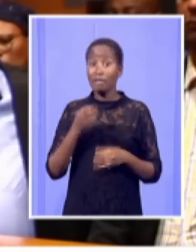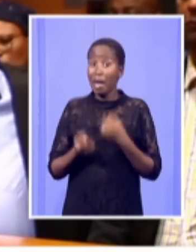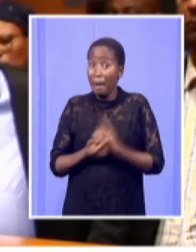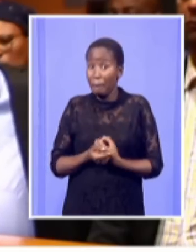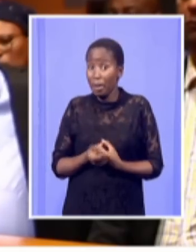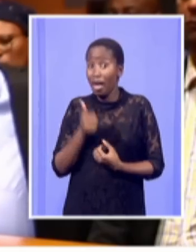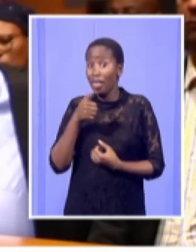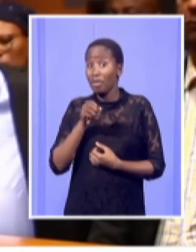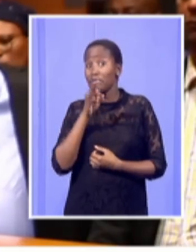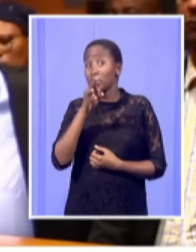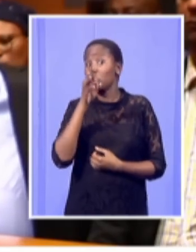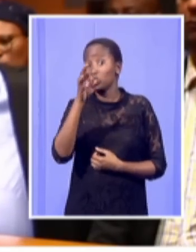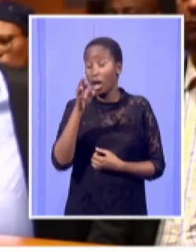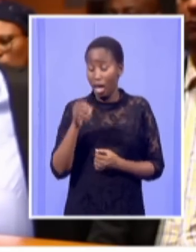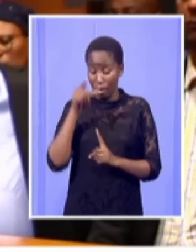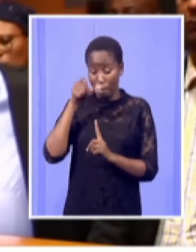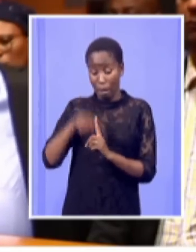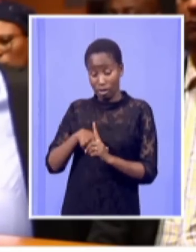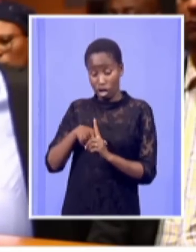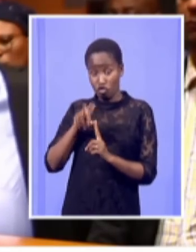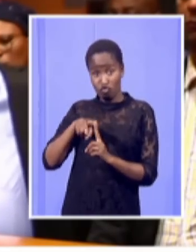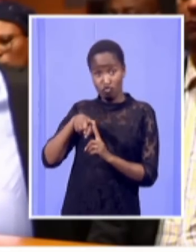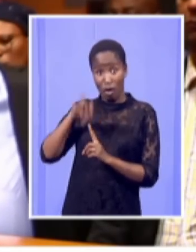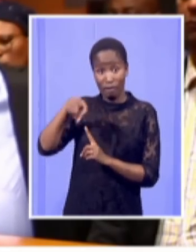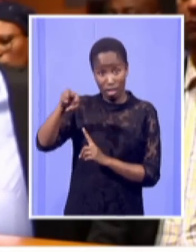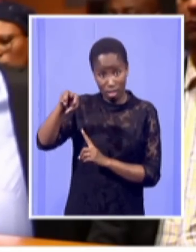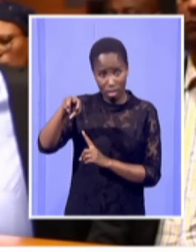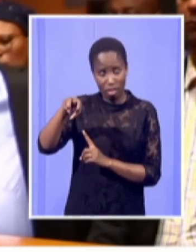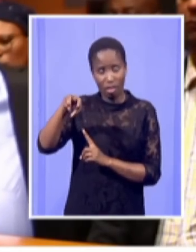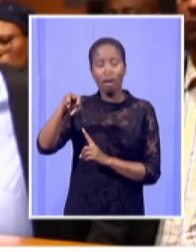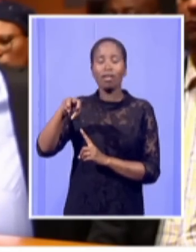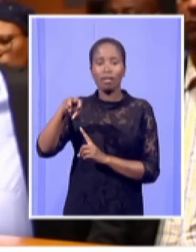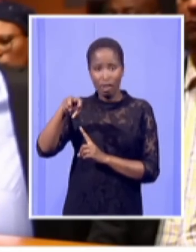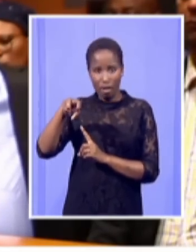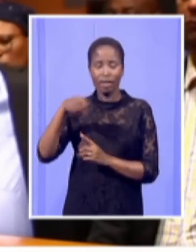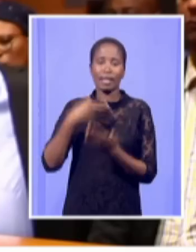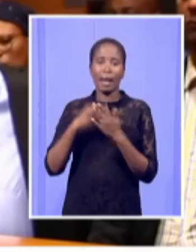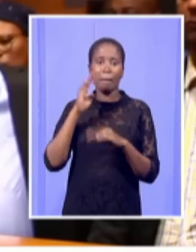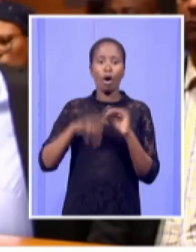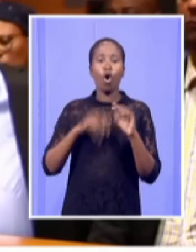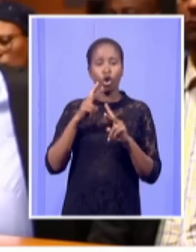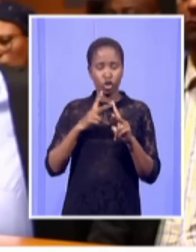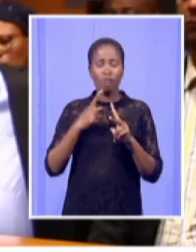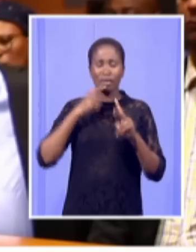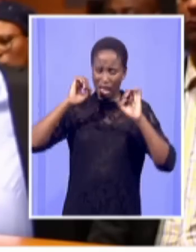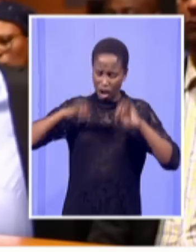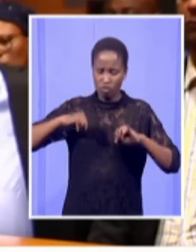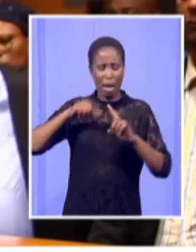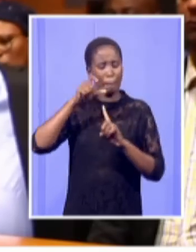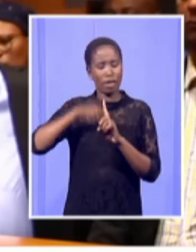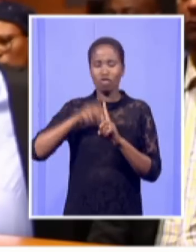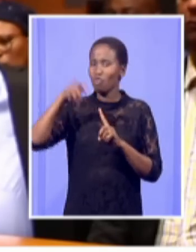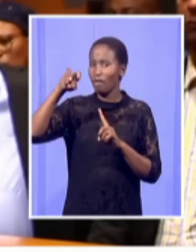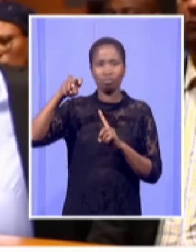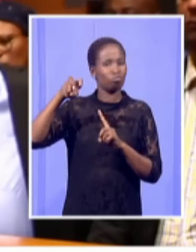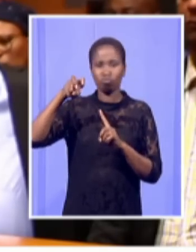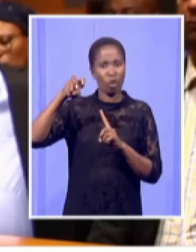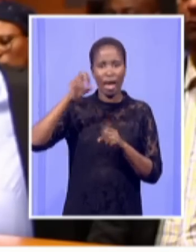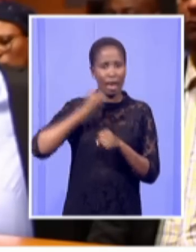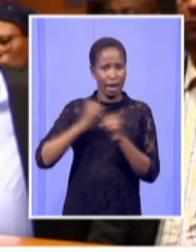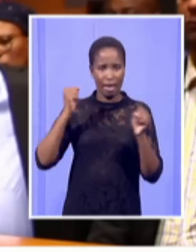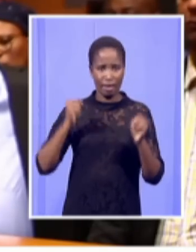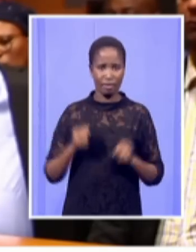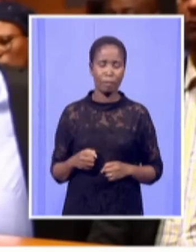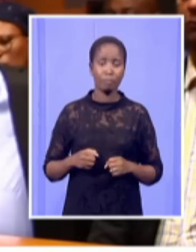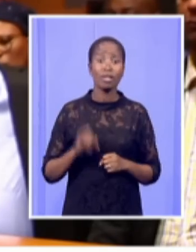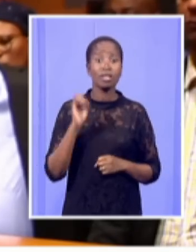travels of accused number 9, and we have agreed, and there's no objection on the side of the state, for the accused, as and